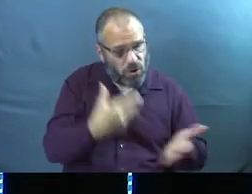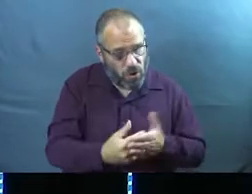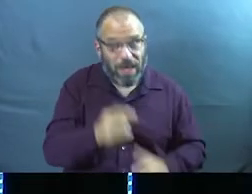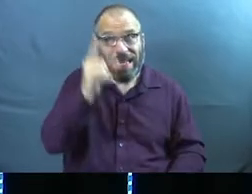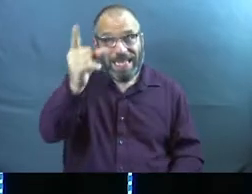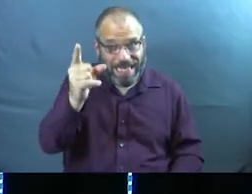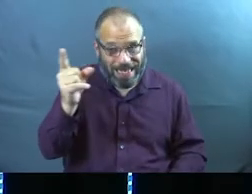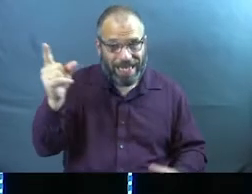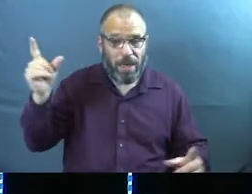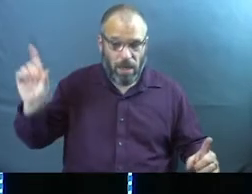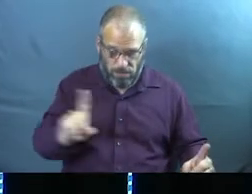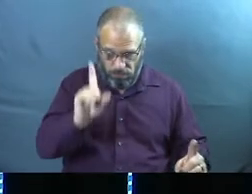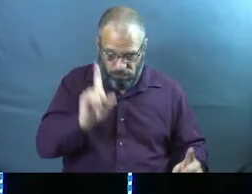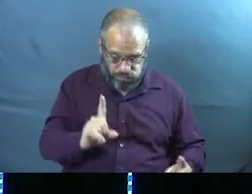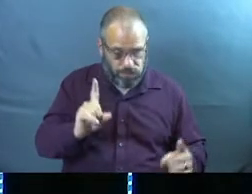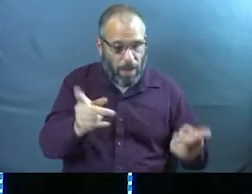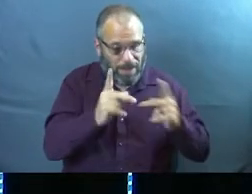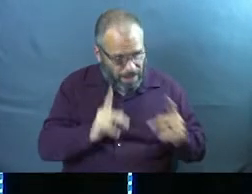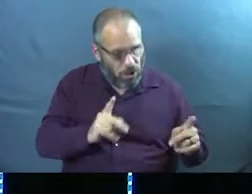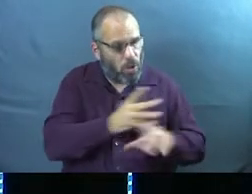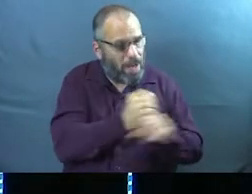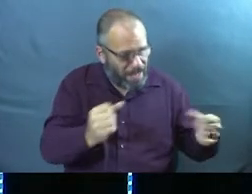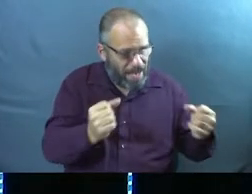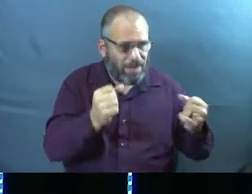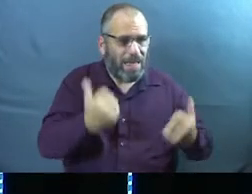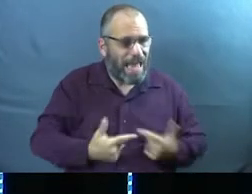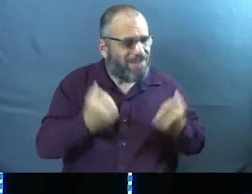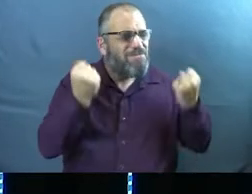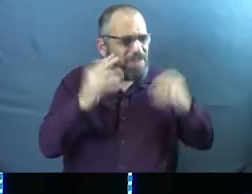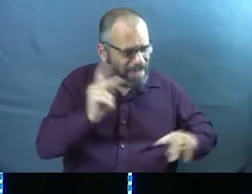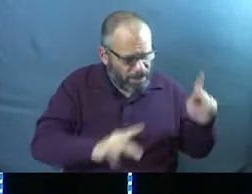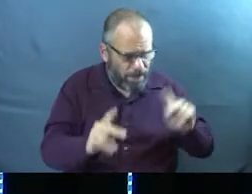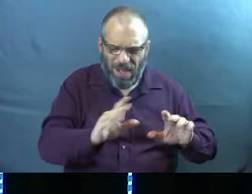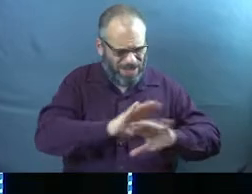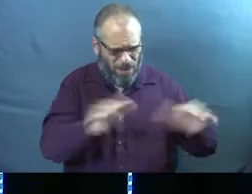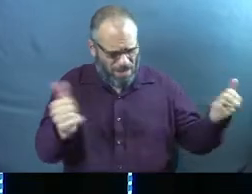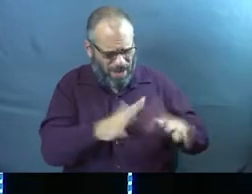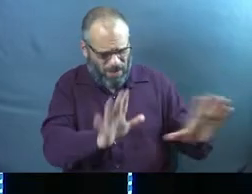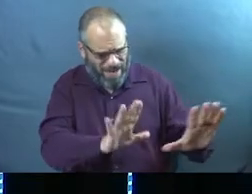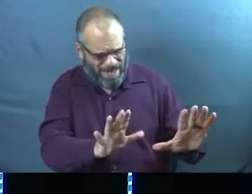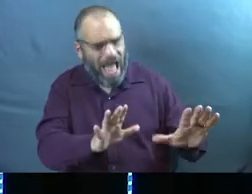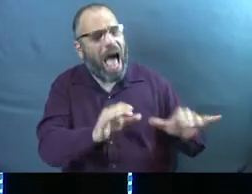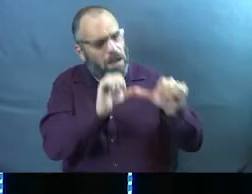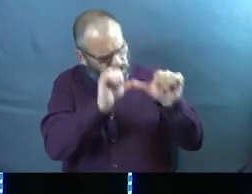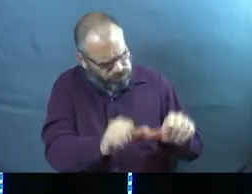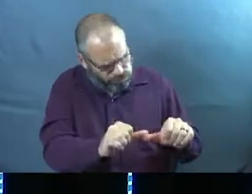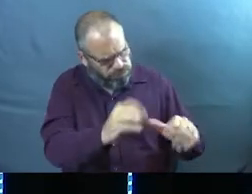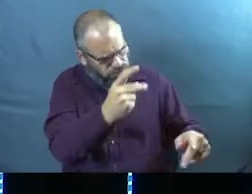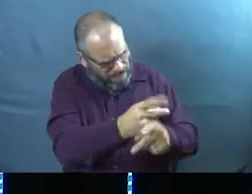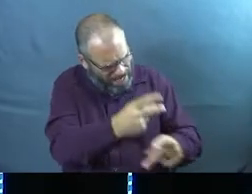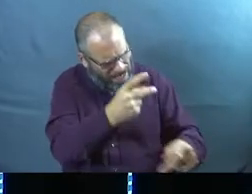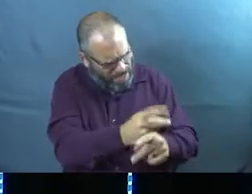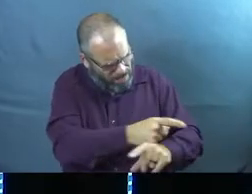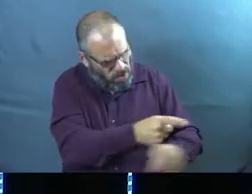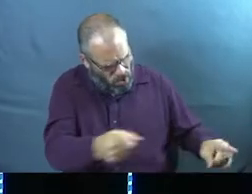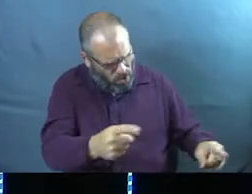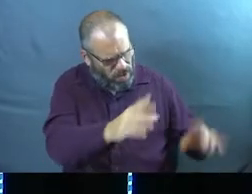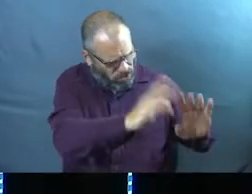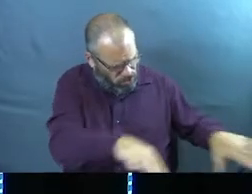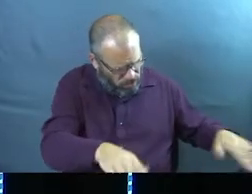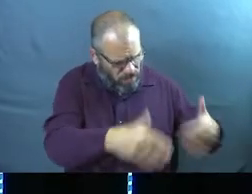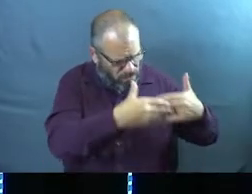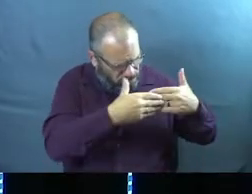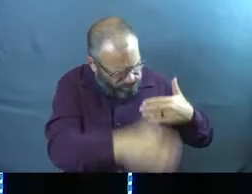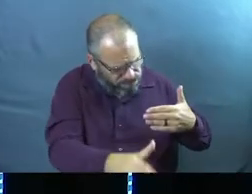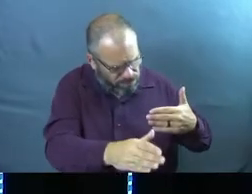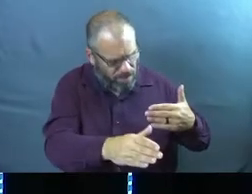He brought me to this position so I could save the lives of many people. No, don't be afraid. I will continue to take care of you and your children. And